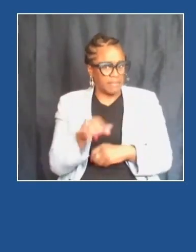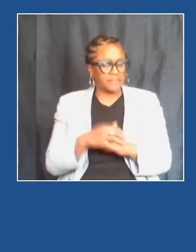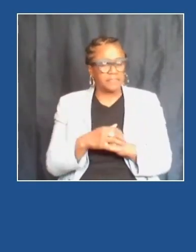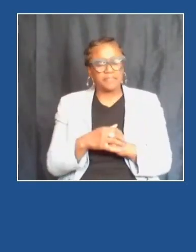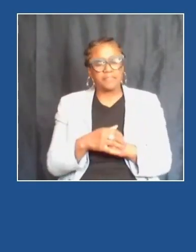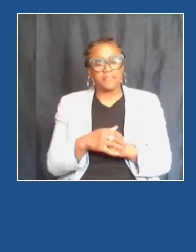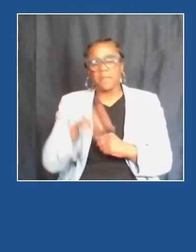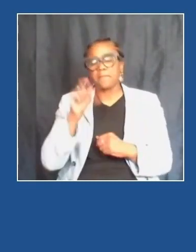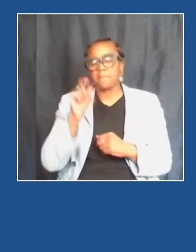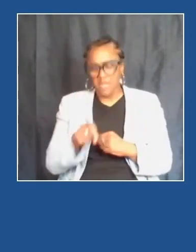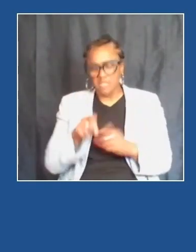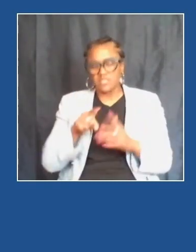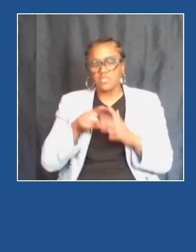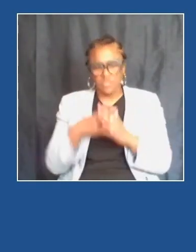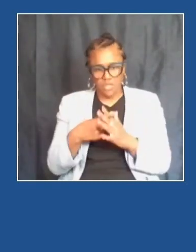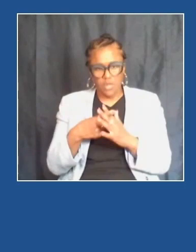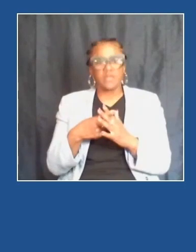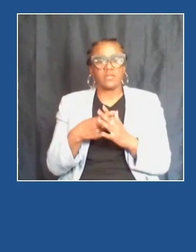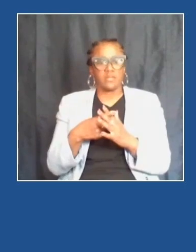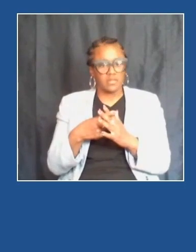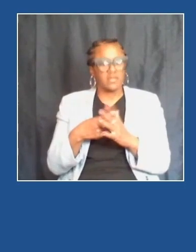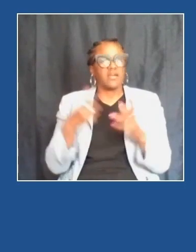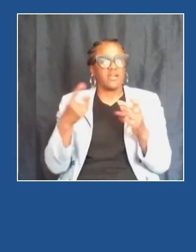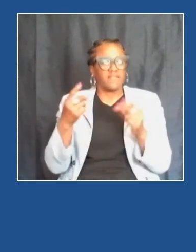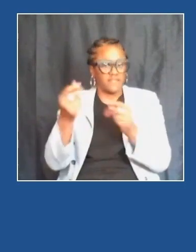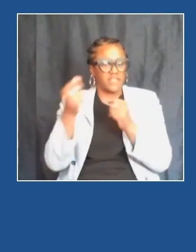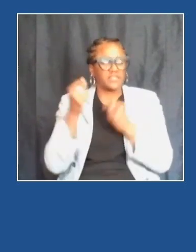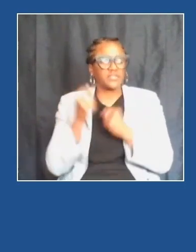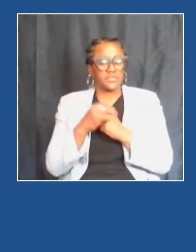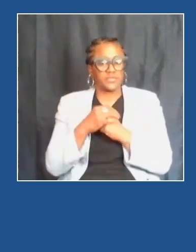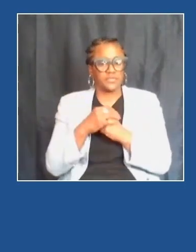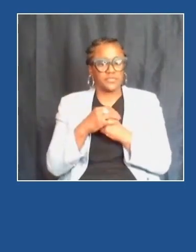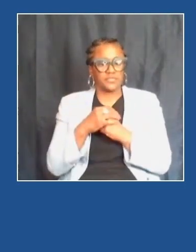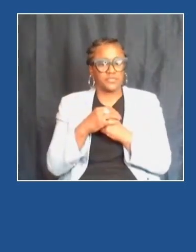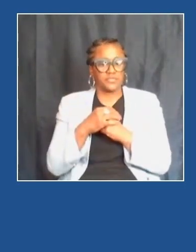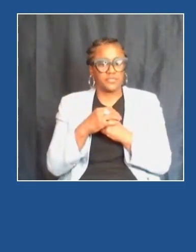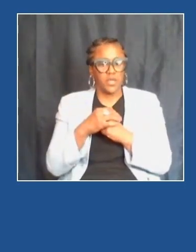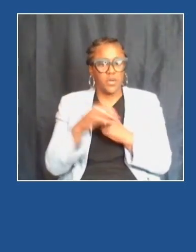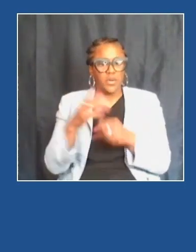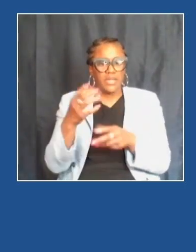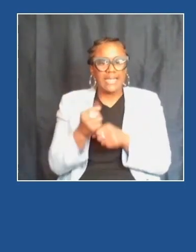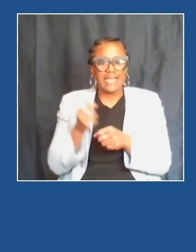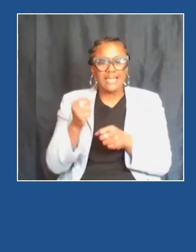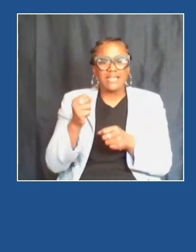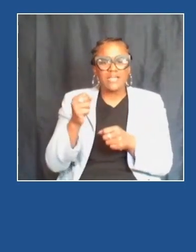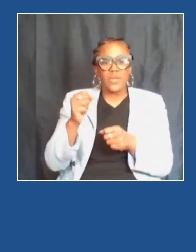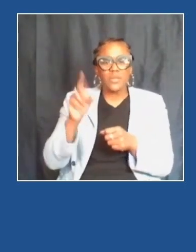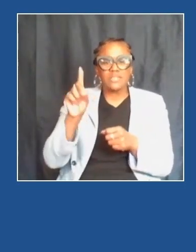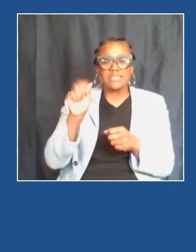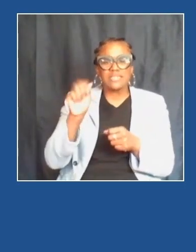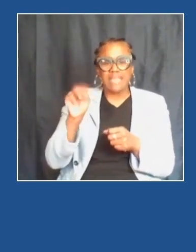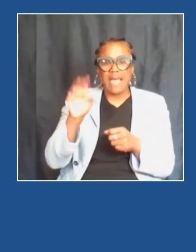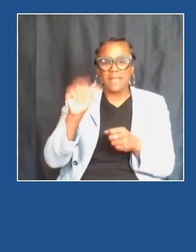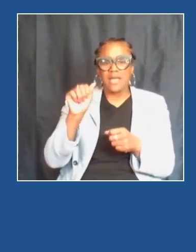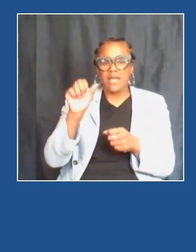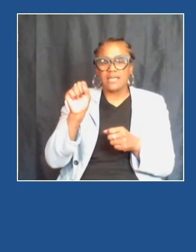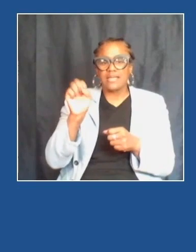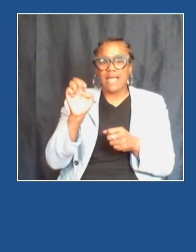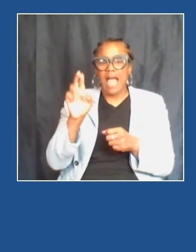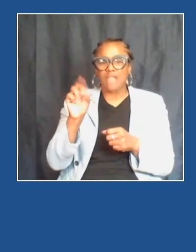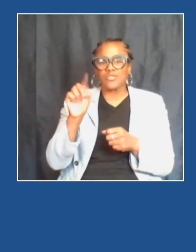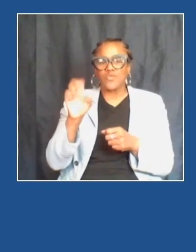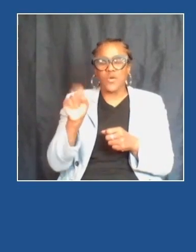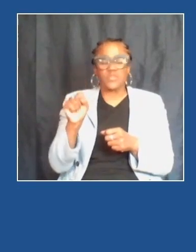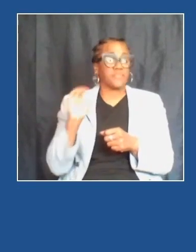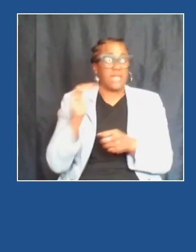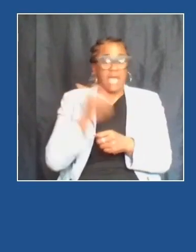we have to start getting casseroles. Okay. Here's the thing. Some family members said, here's what happens in this situation. Our